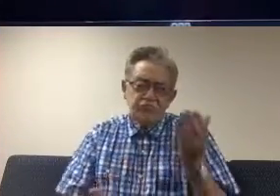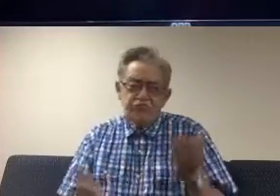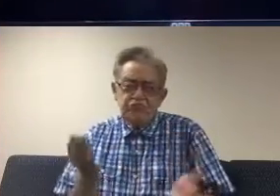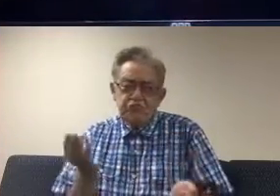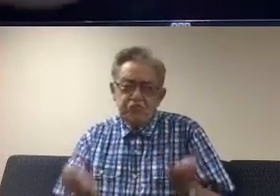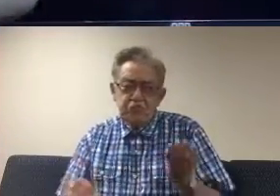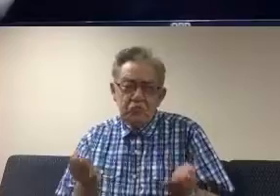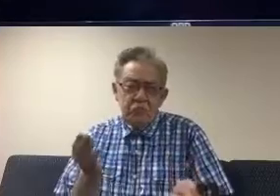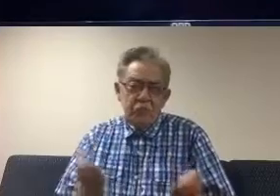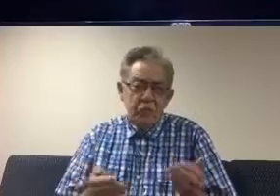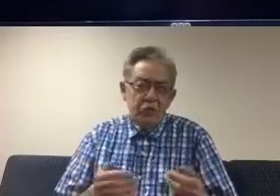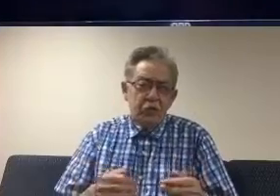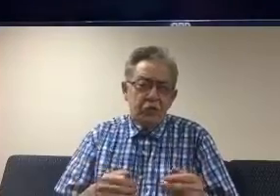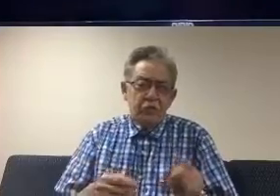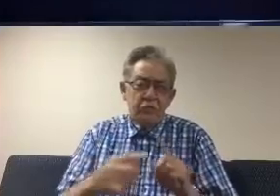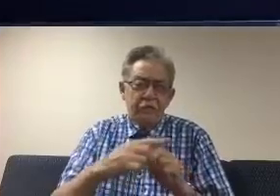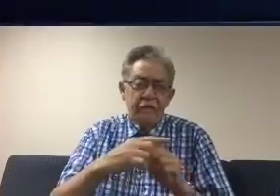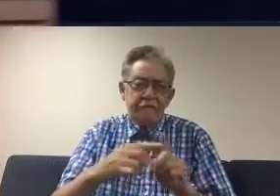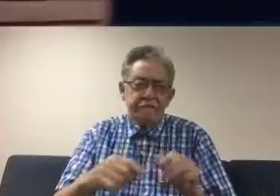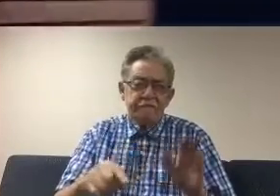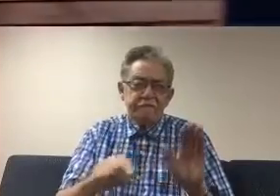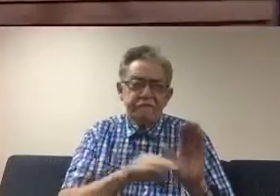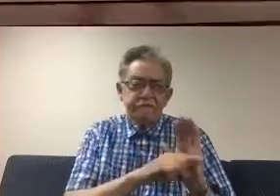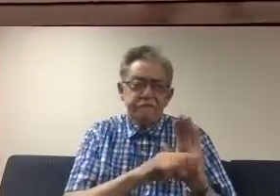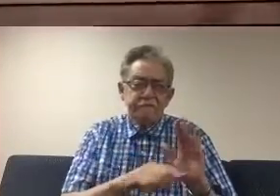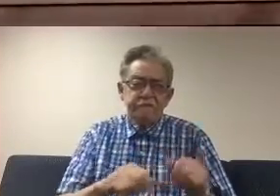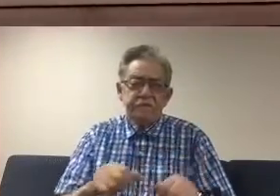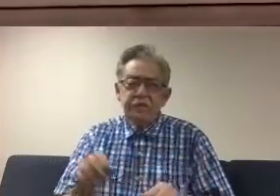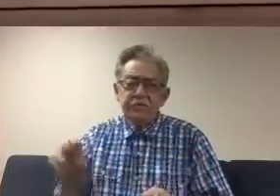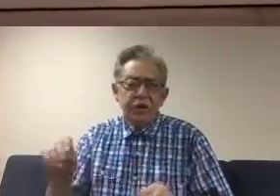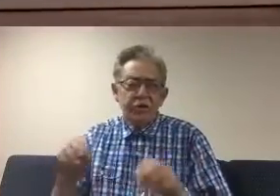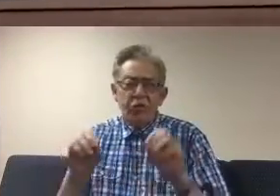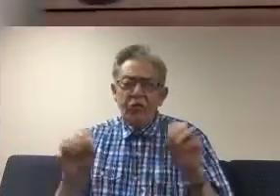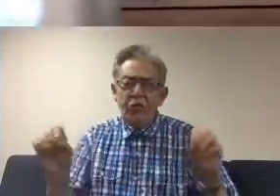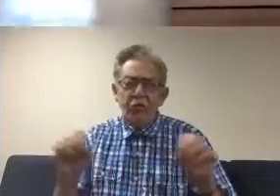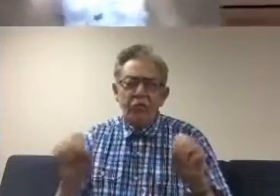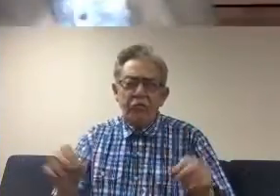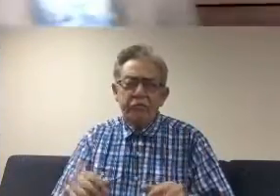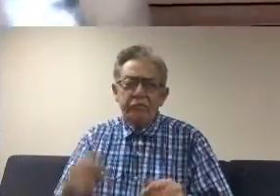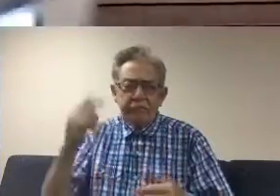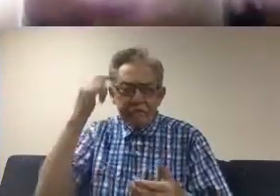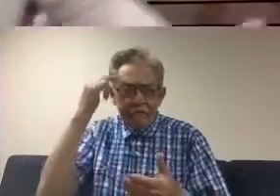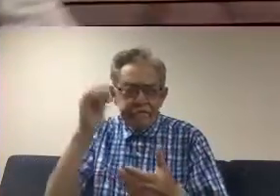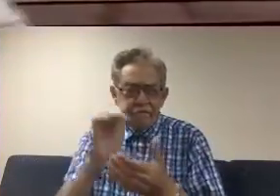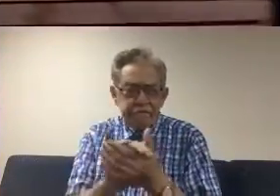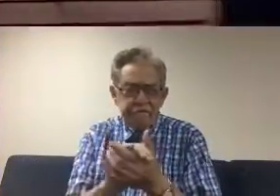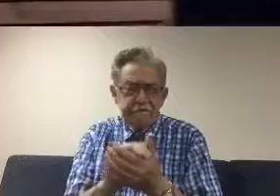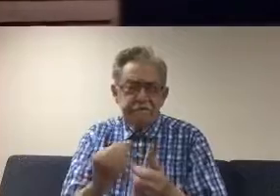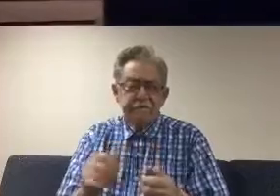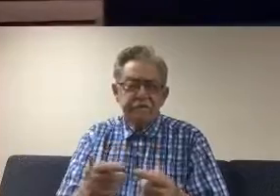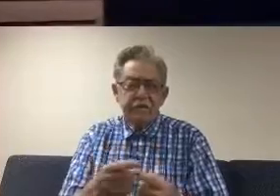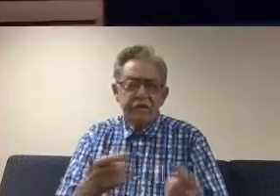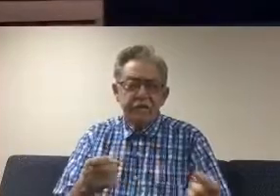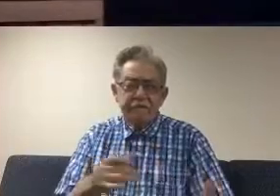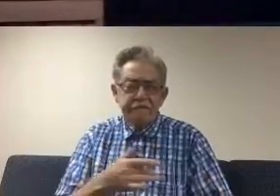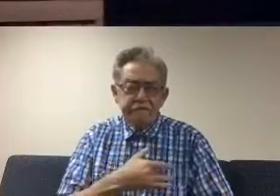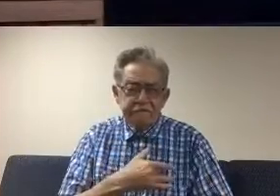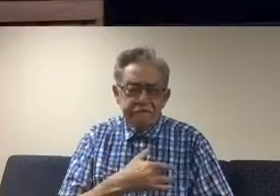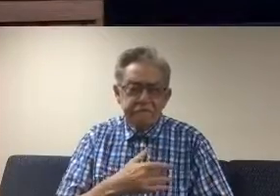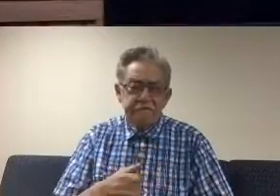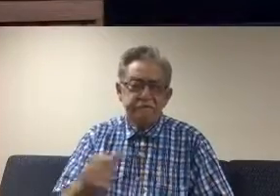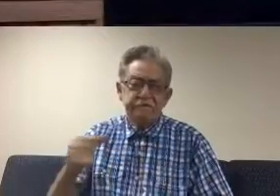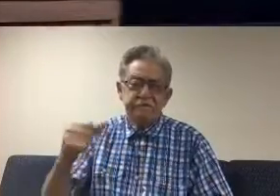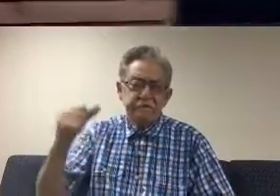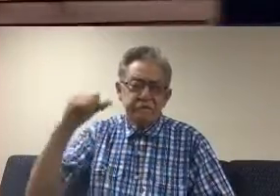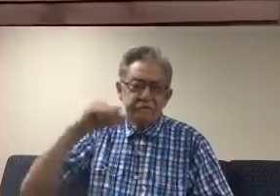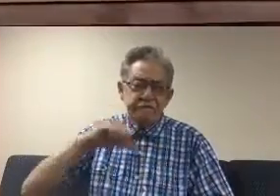factually? That's not where belief ever comes from. Belief comes from the heart. And when people deny it, when they deny the